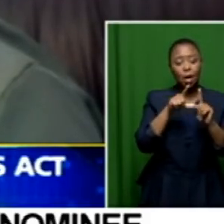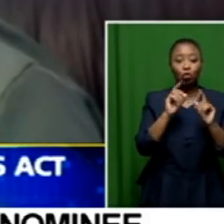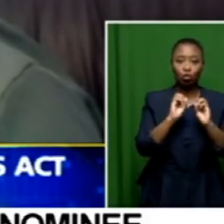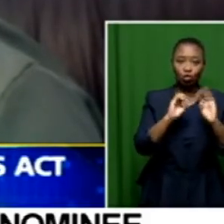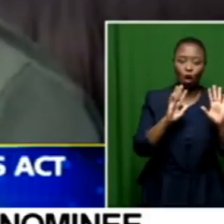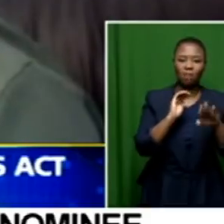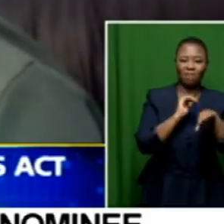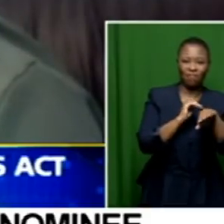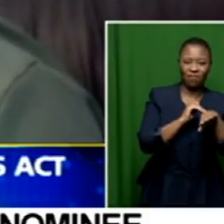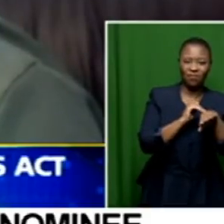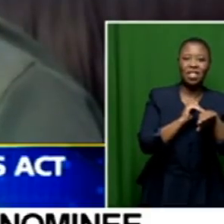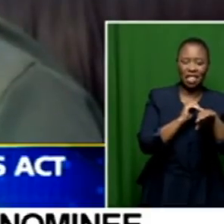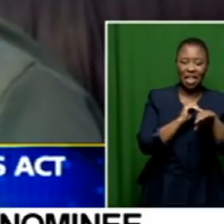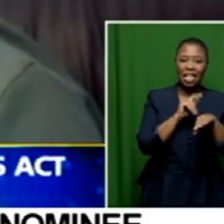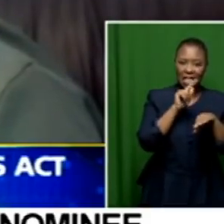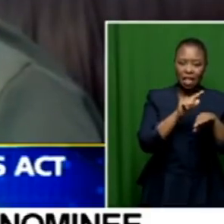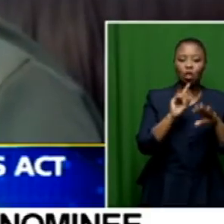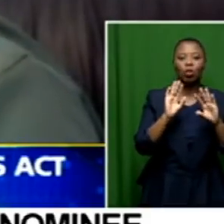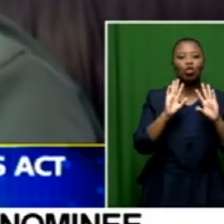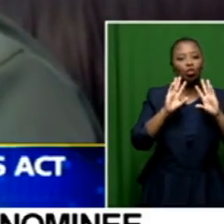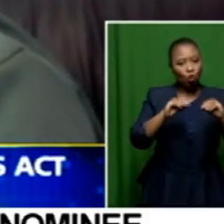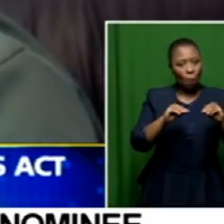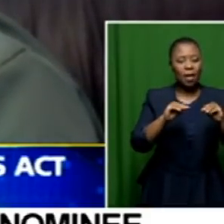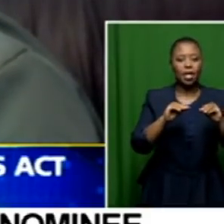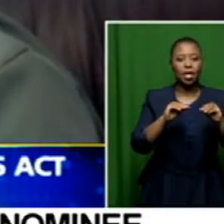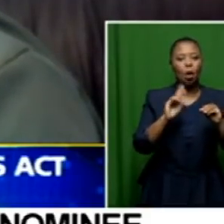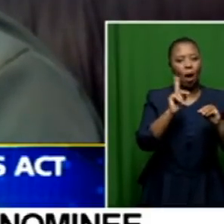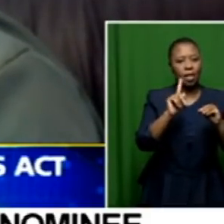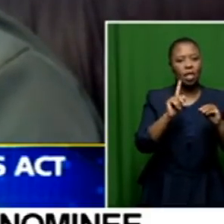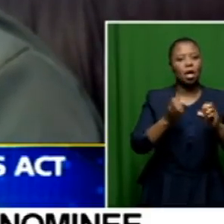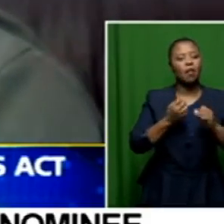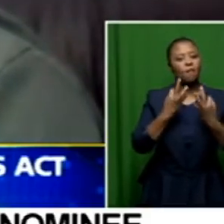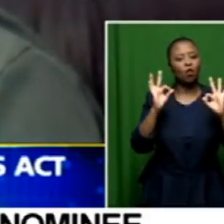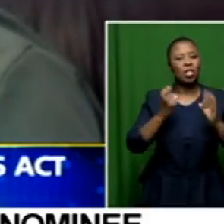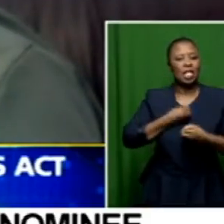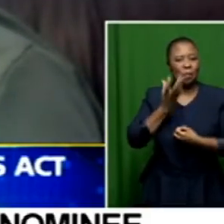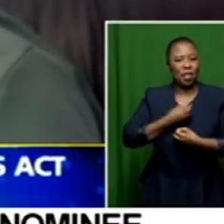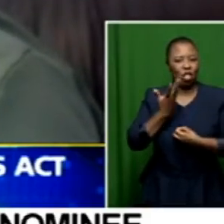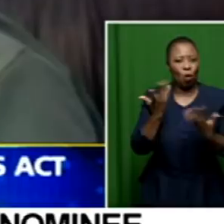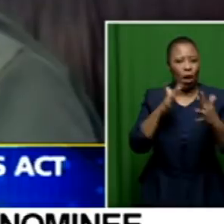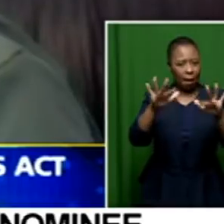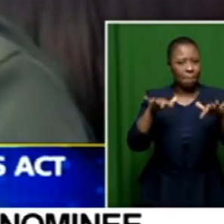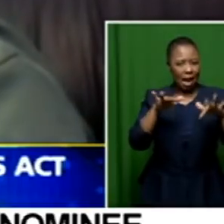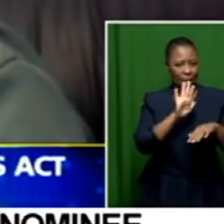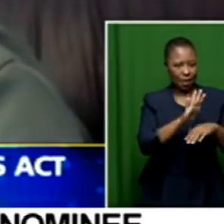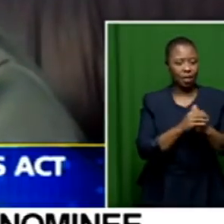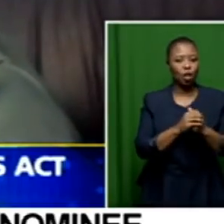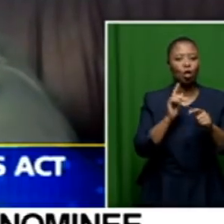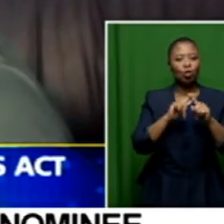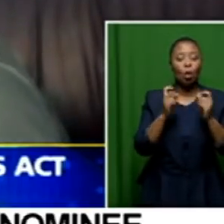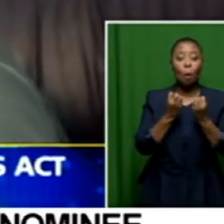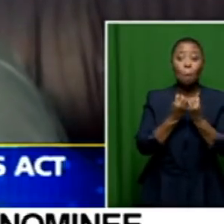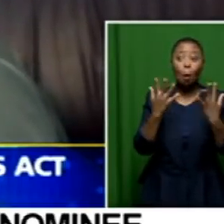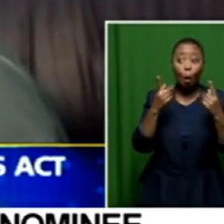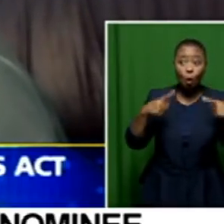has the potential of inhibiting free speech in Parliament. Based on this, the majority concludes that